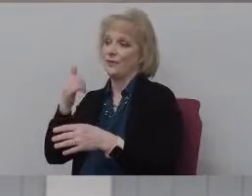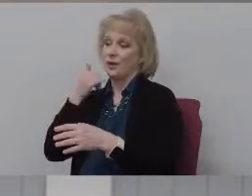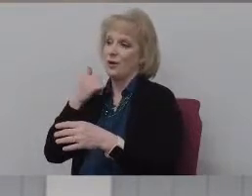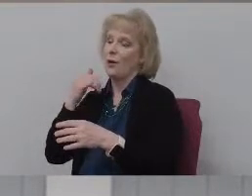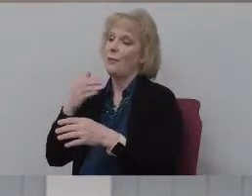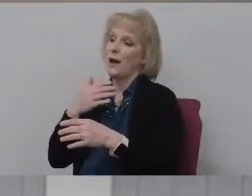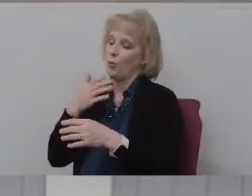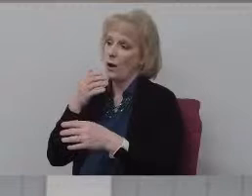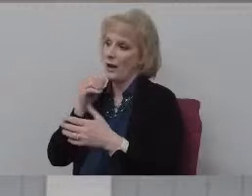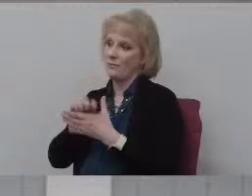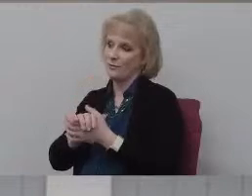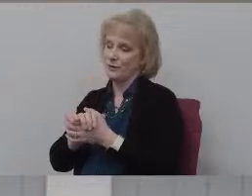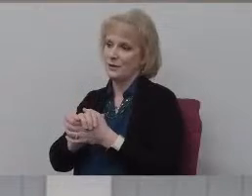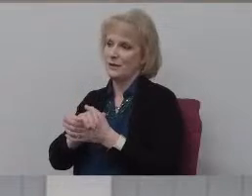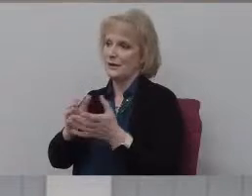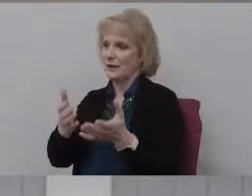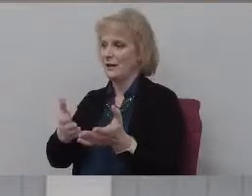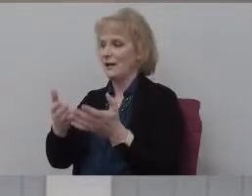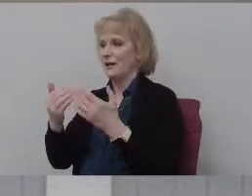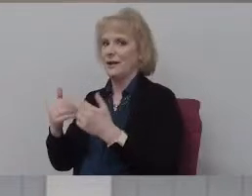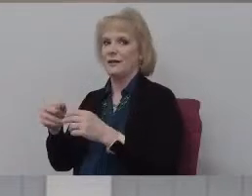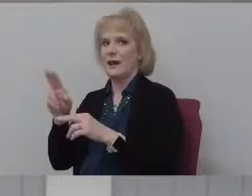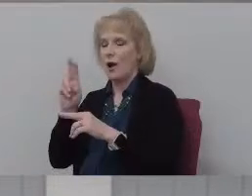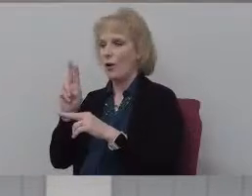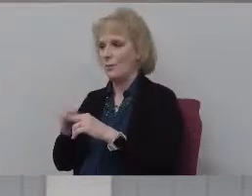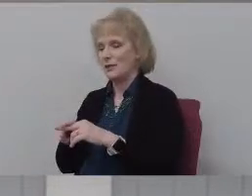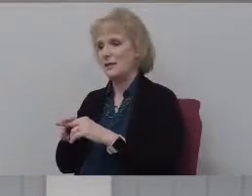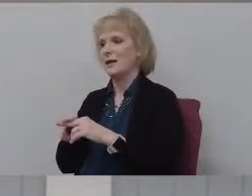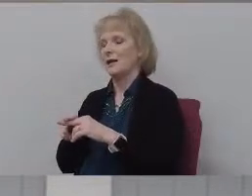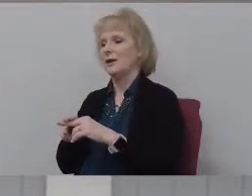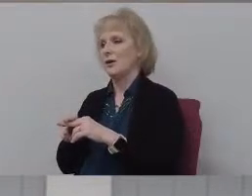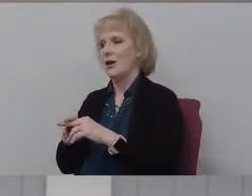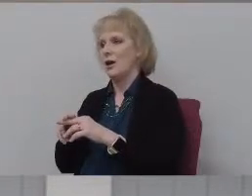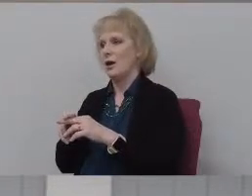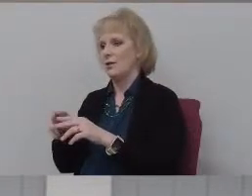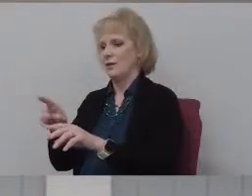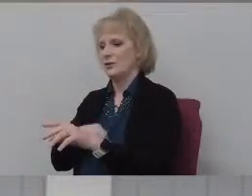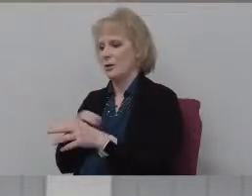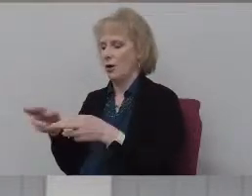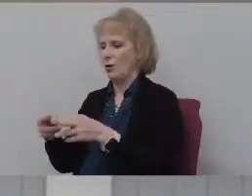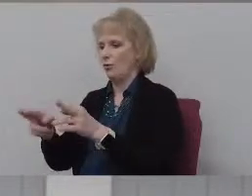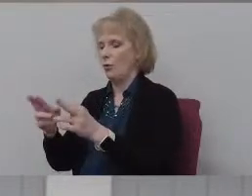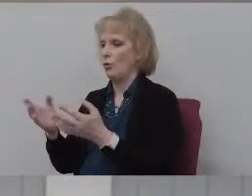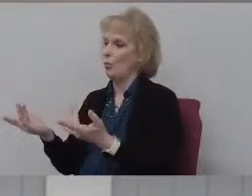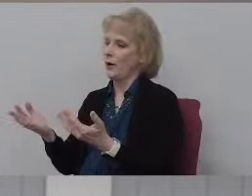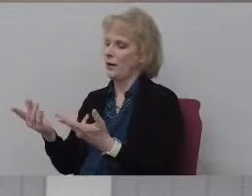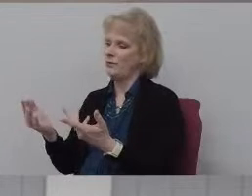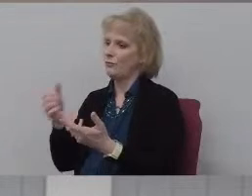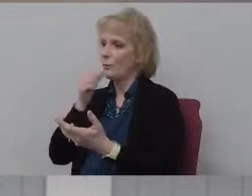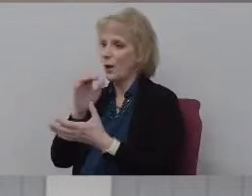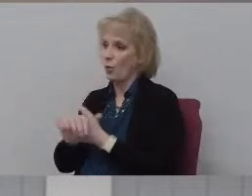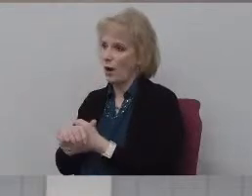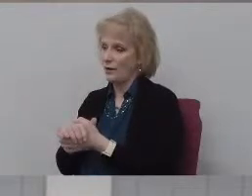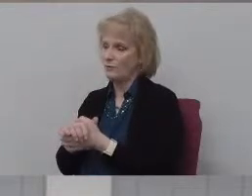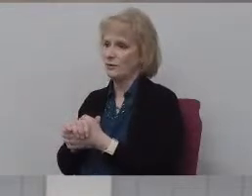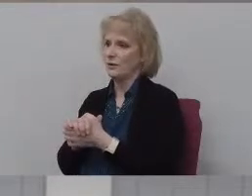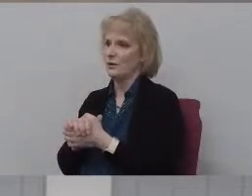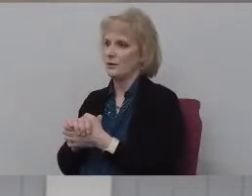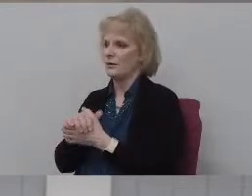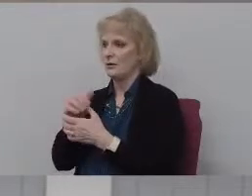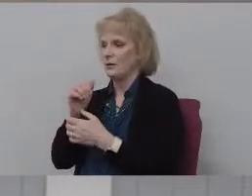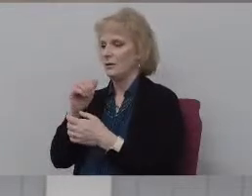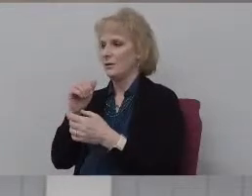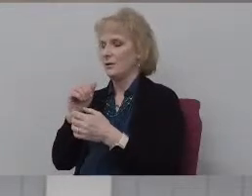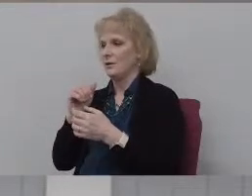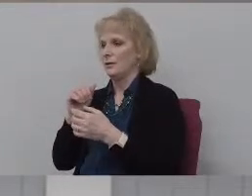with her. And so that meant after I made the call, I'm sitting out along this logging road, waiting for Anita to show up, and it's not going to happen right away. She's got to go to